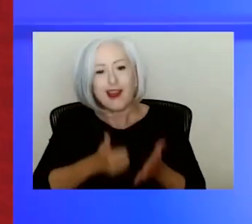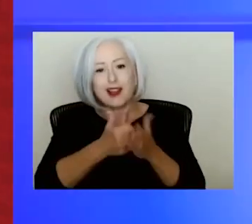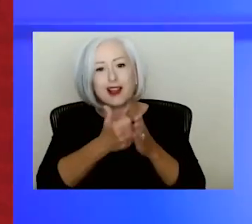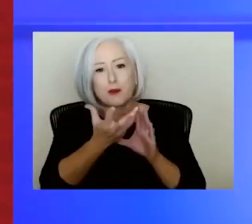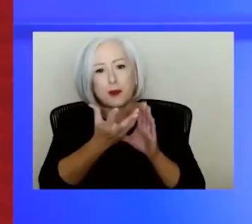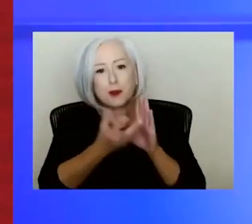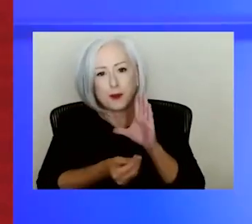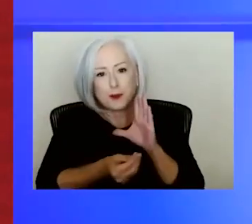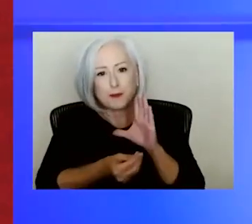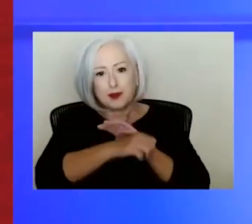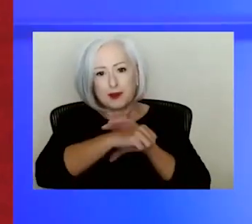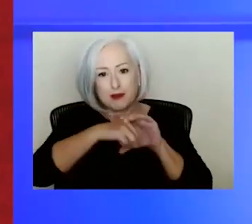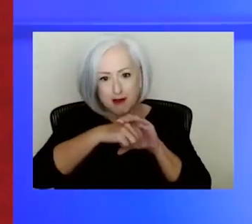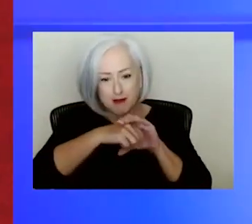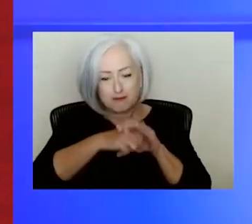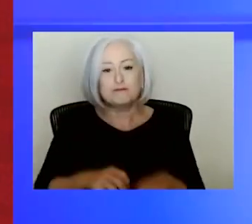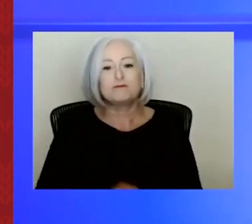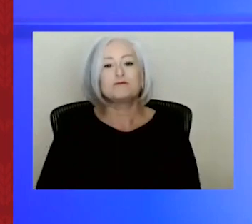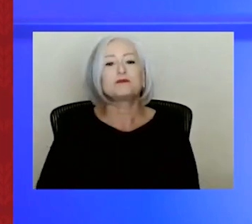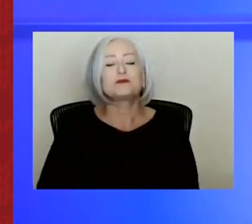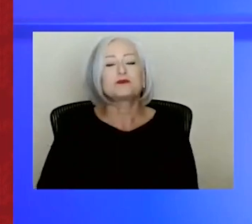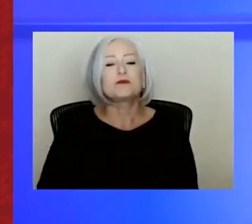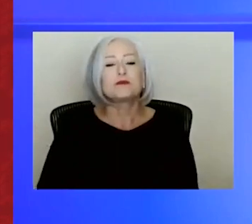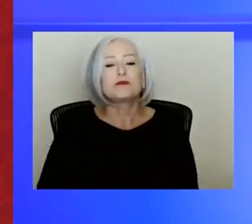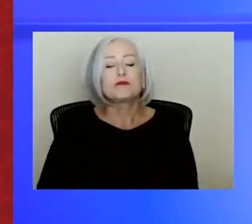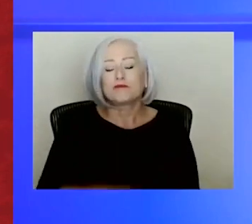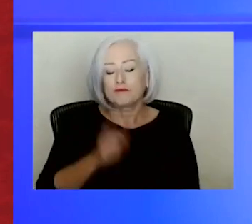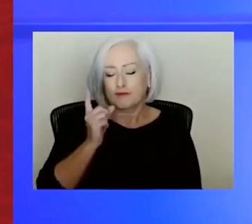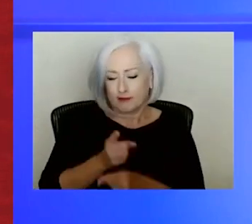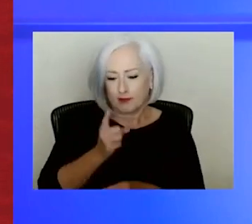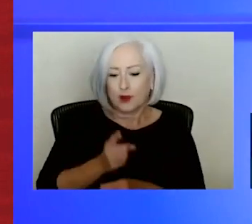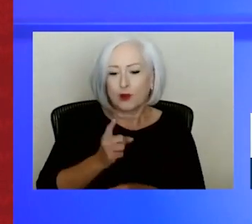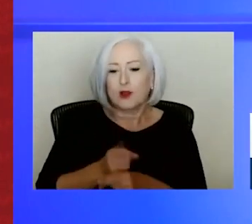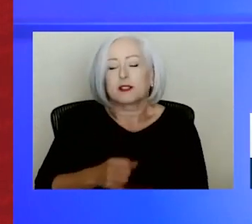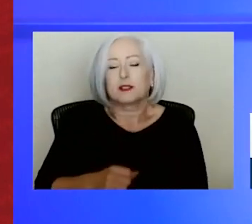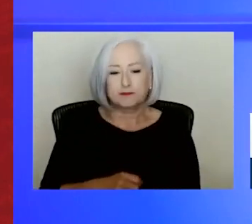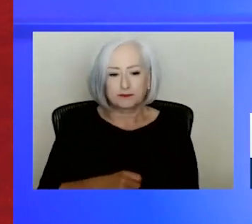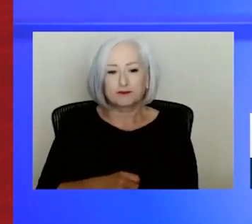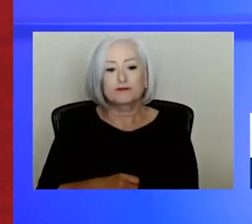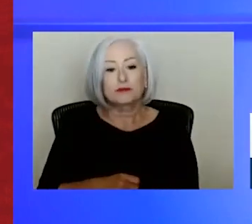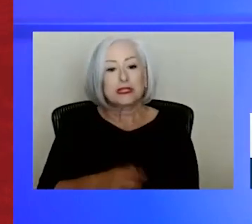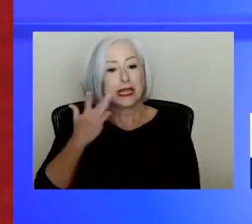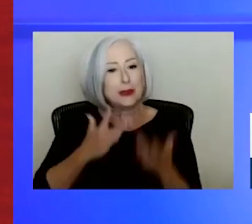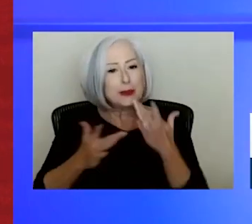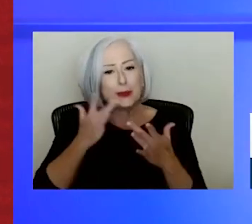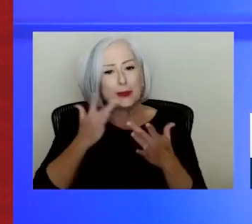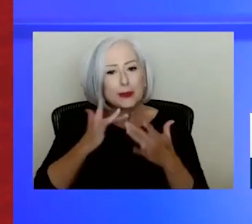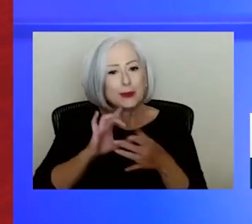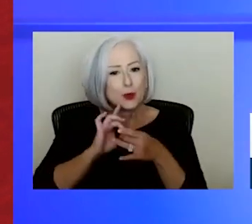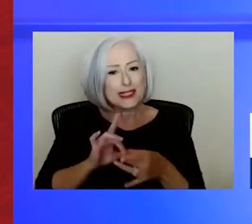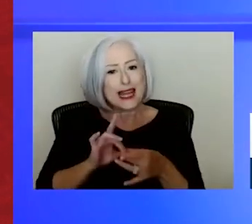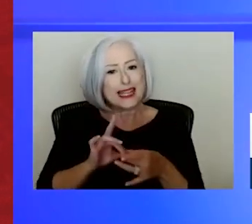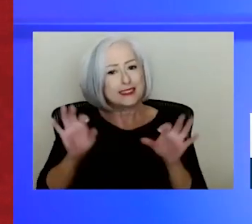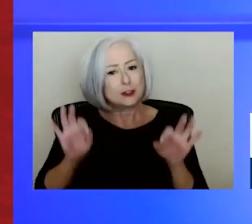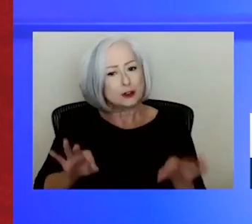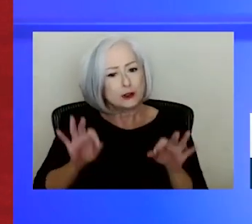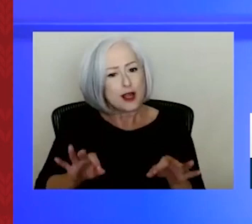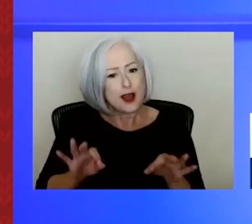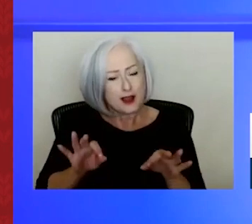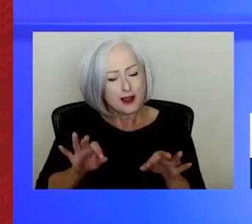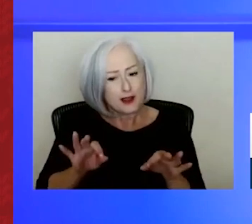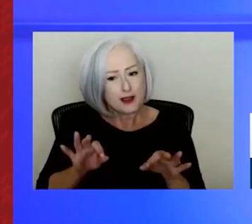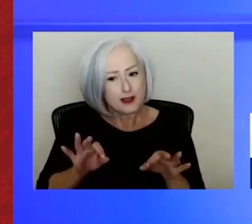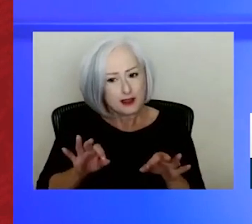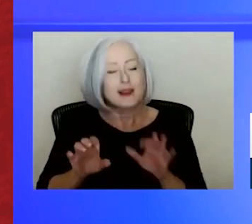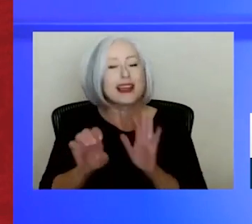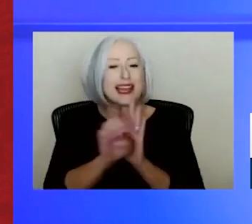This, this shortage that we're dealing with relative to contrast dye is really just another example of